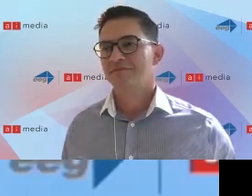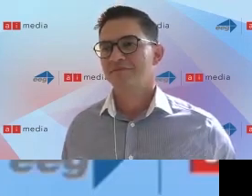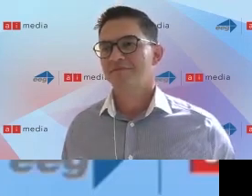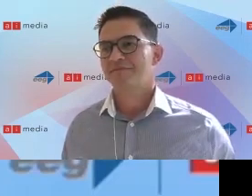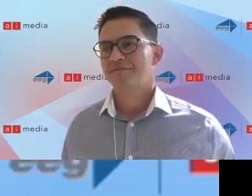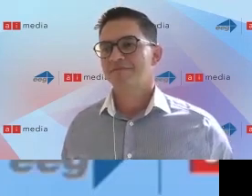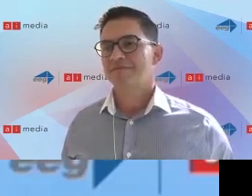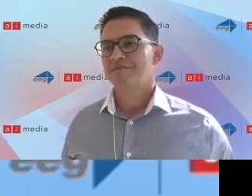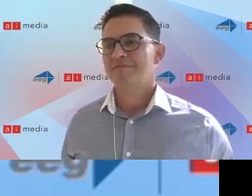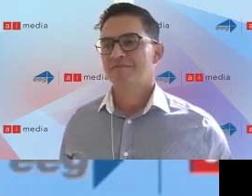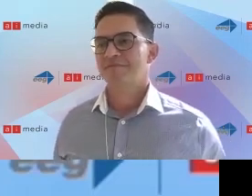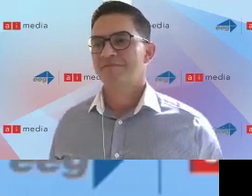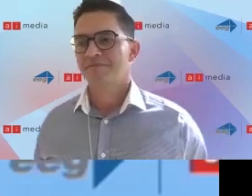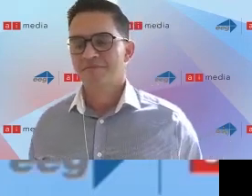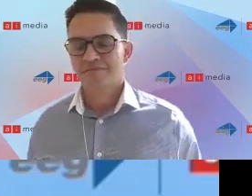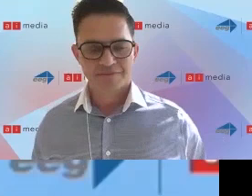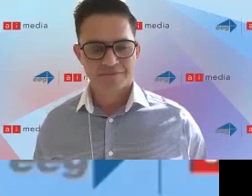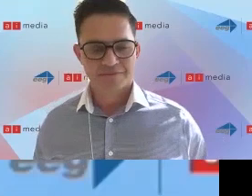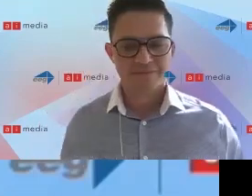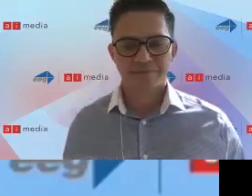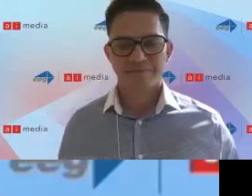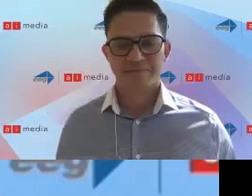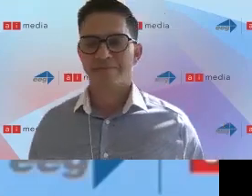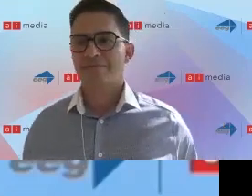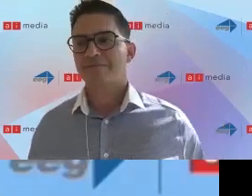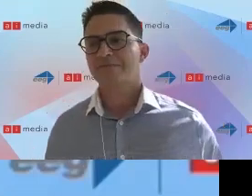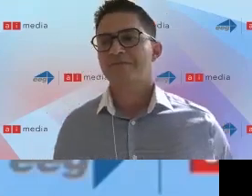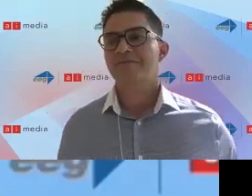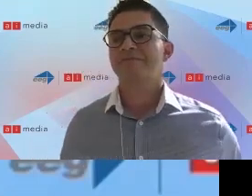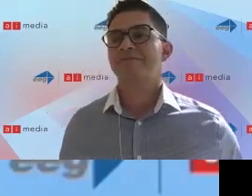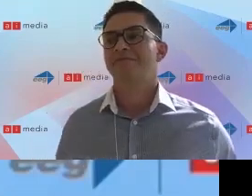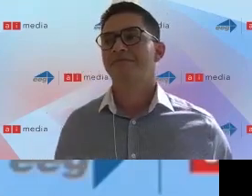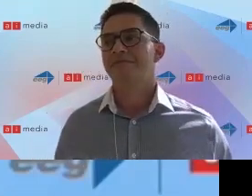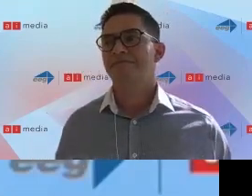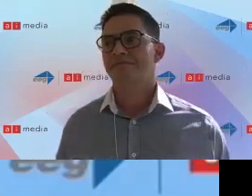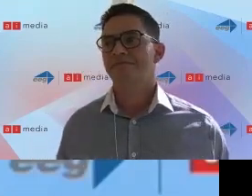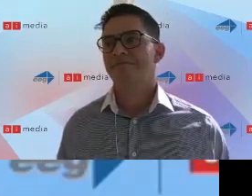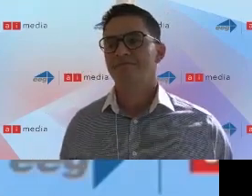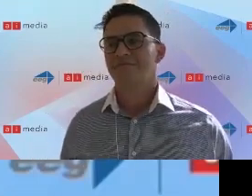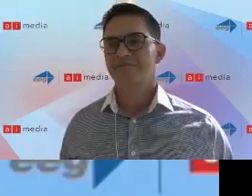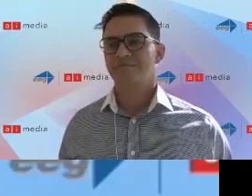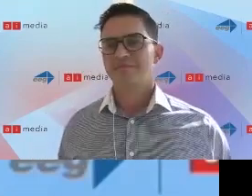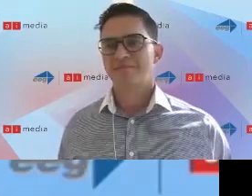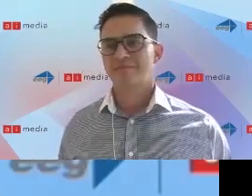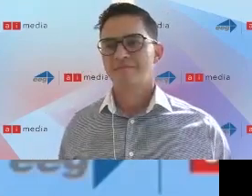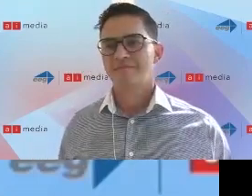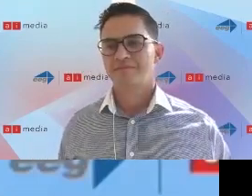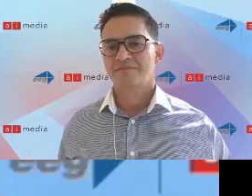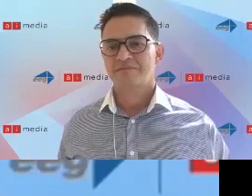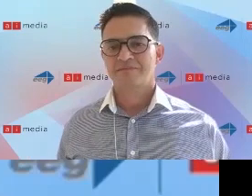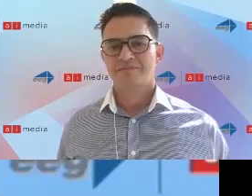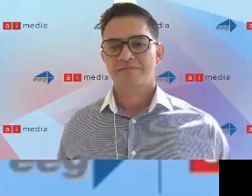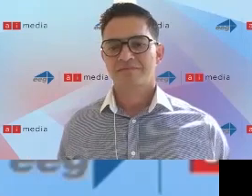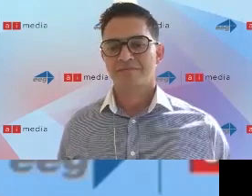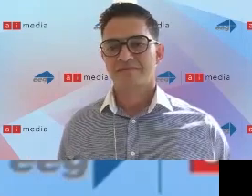not only a strategic plan, but also to develop the team to be able to effectively drive and implement that plan. The process has seen